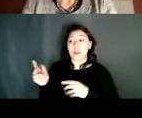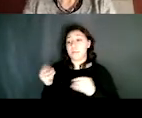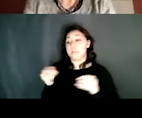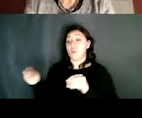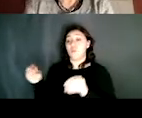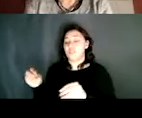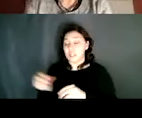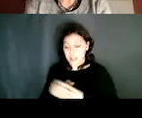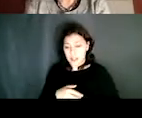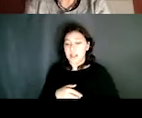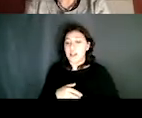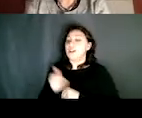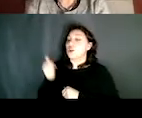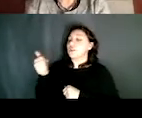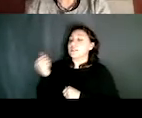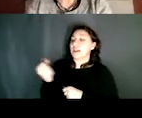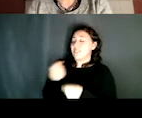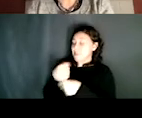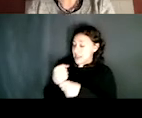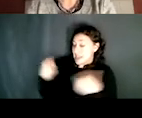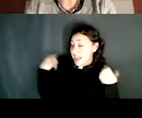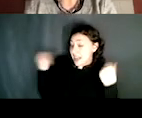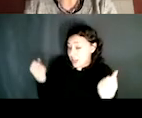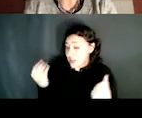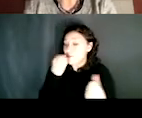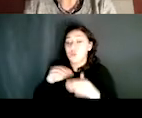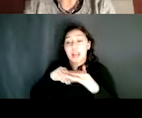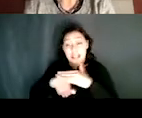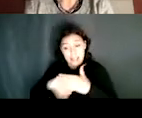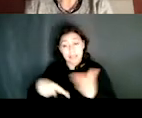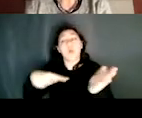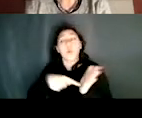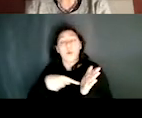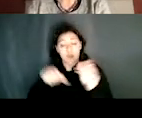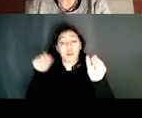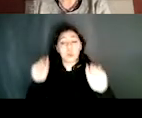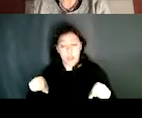well as the opening of Rhode Island's first LGBTQ+ clinic, Open Door Health.